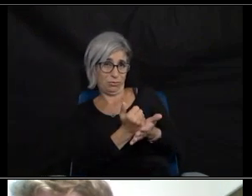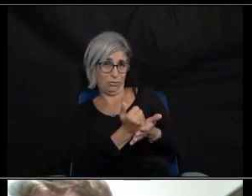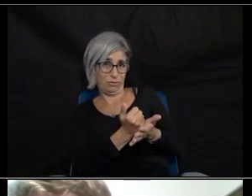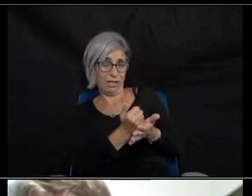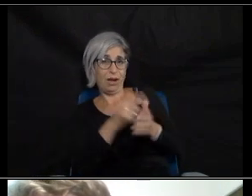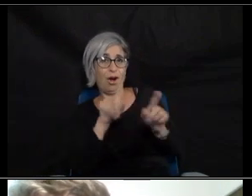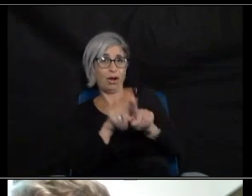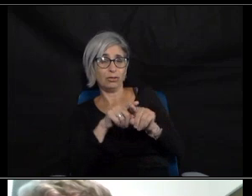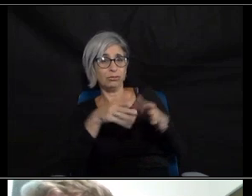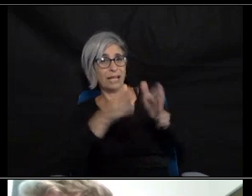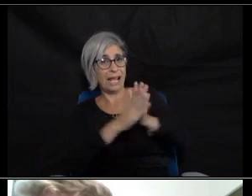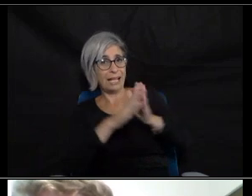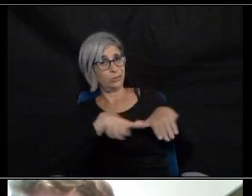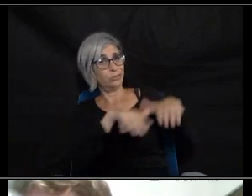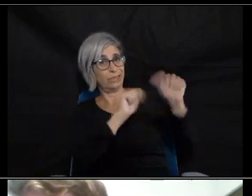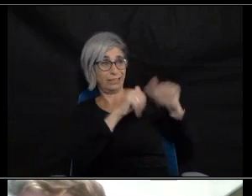door.